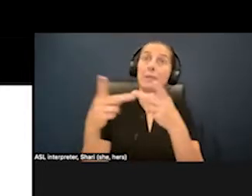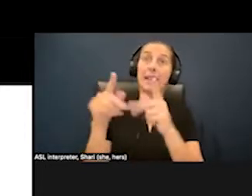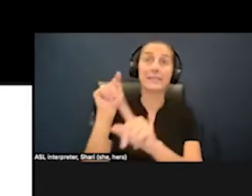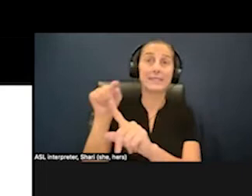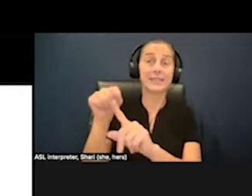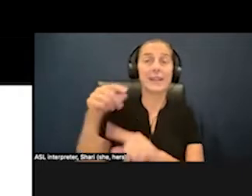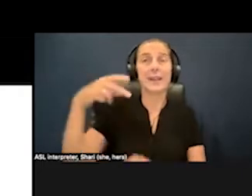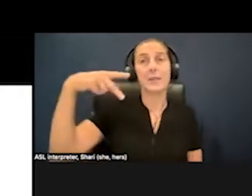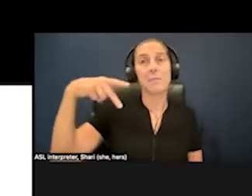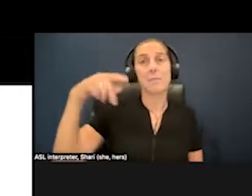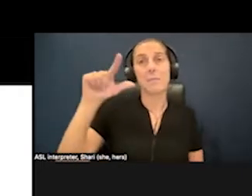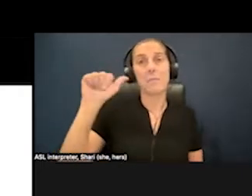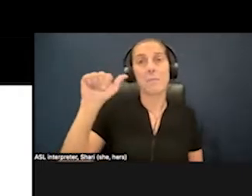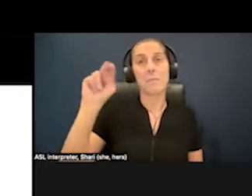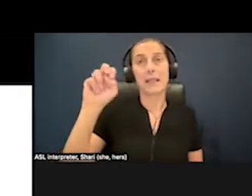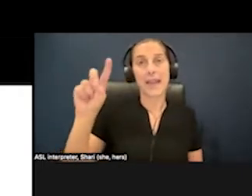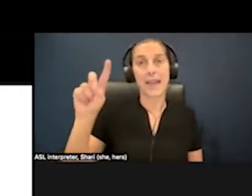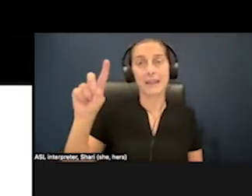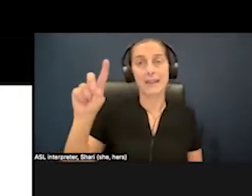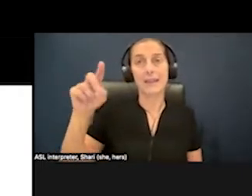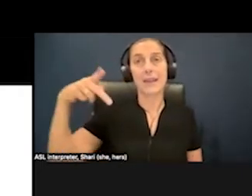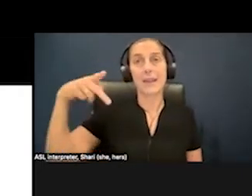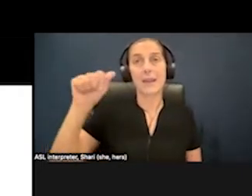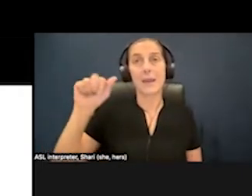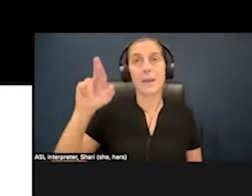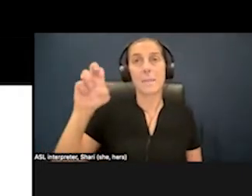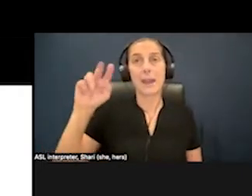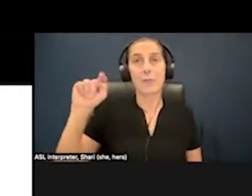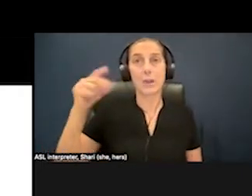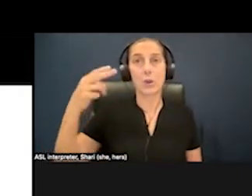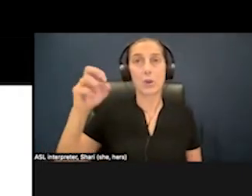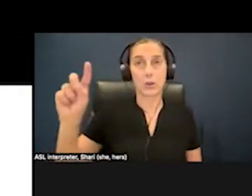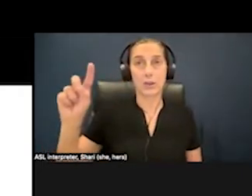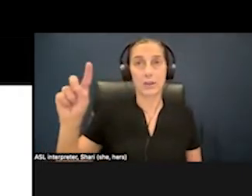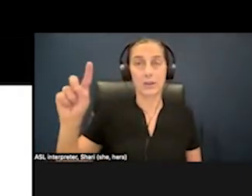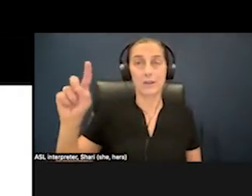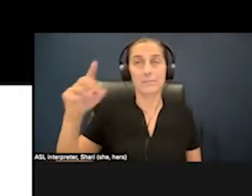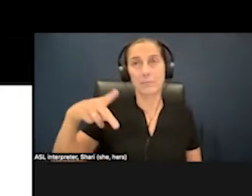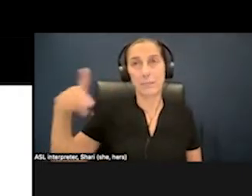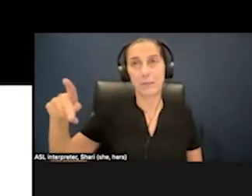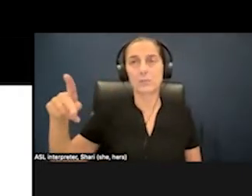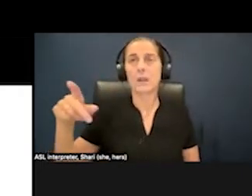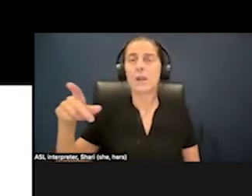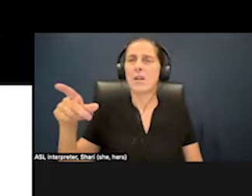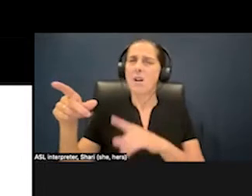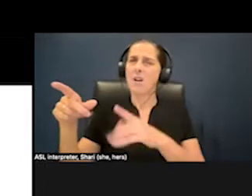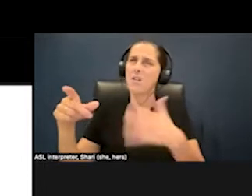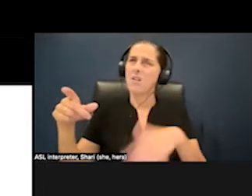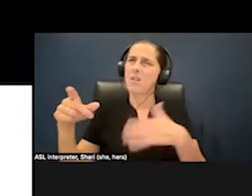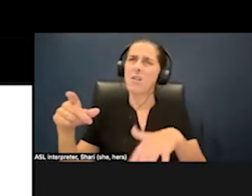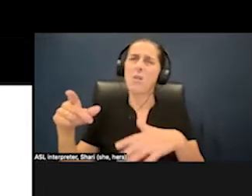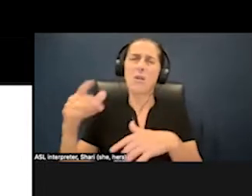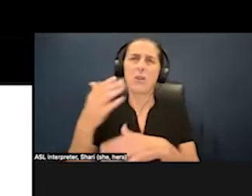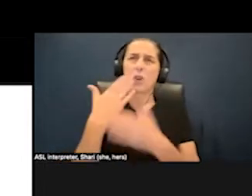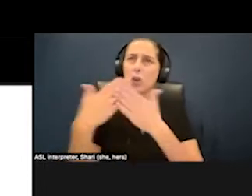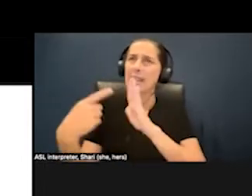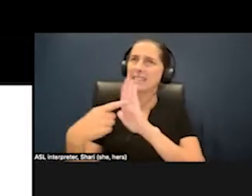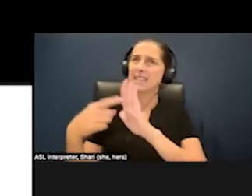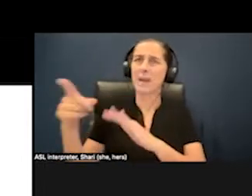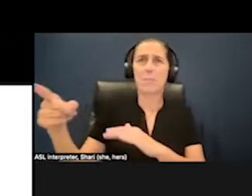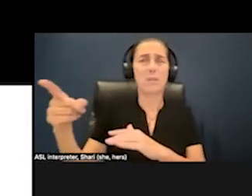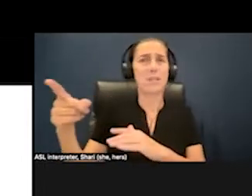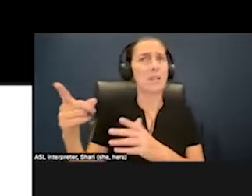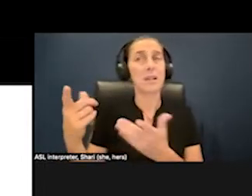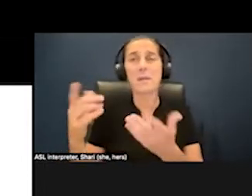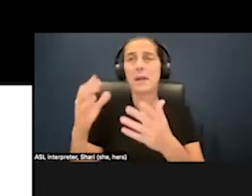lot of work to have incredibly low barriers to receiving gender affirming hormone therapy.